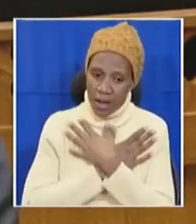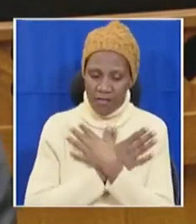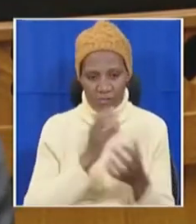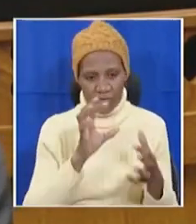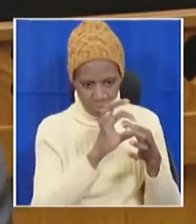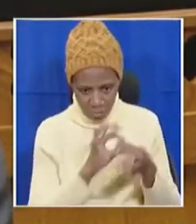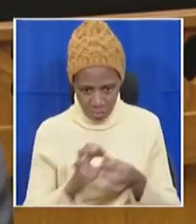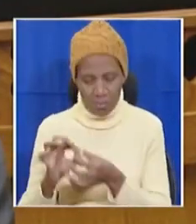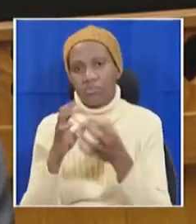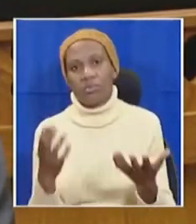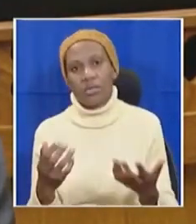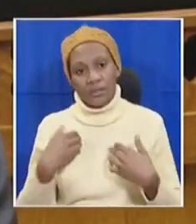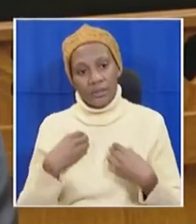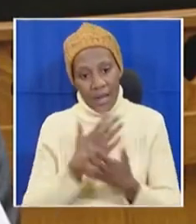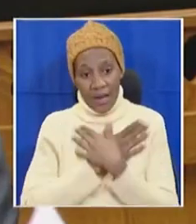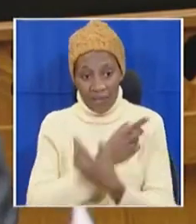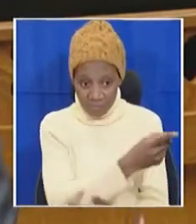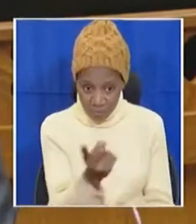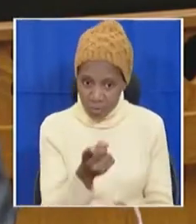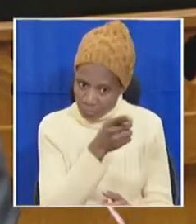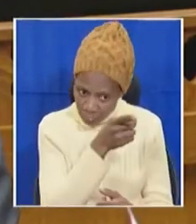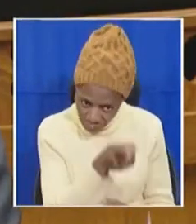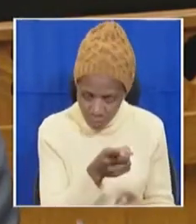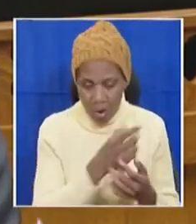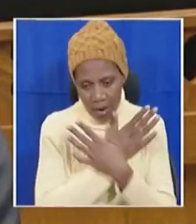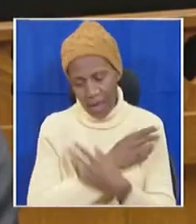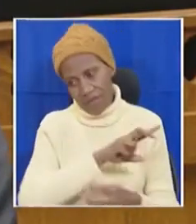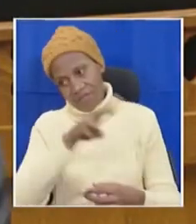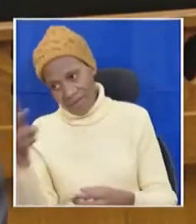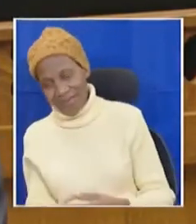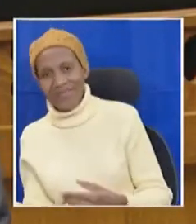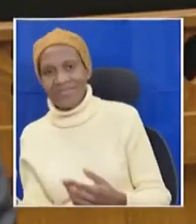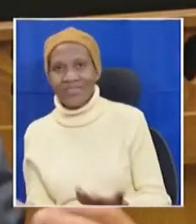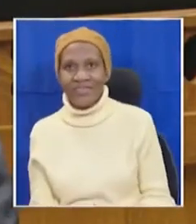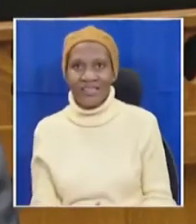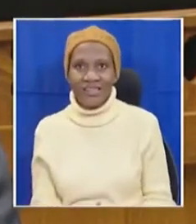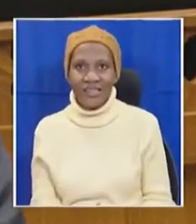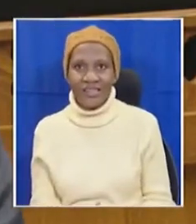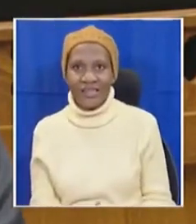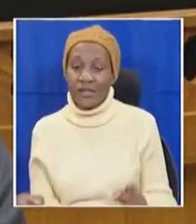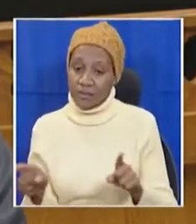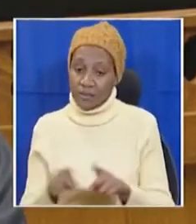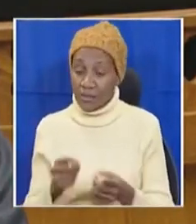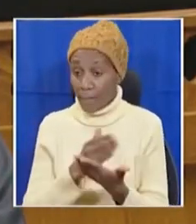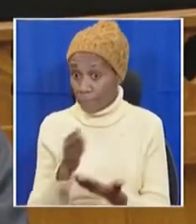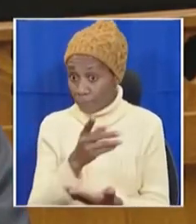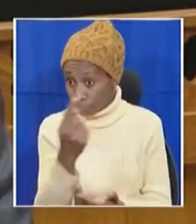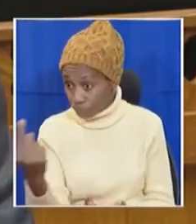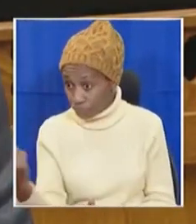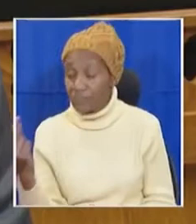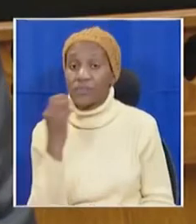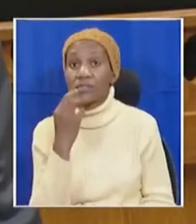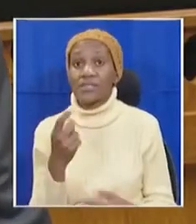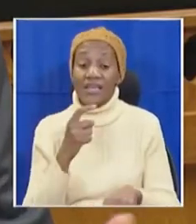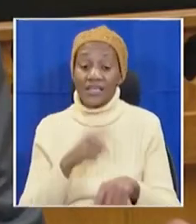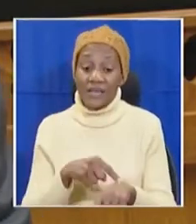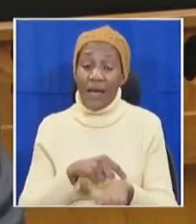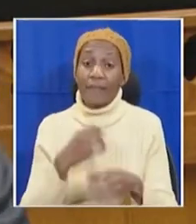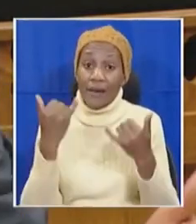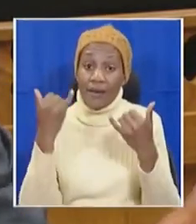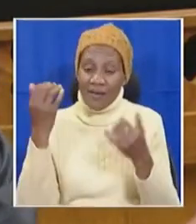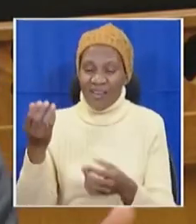He says, "As I have loved you, so must you love one another." And some in this house have said, the time for reconciliation